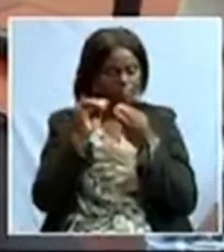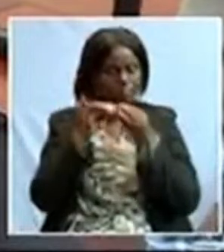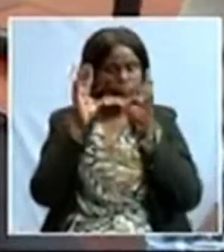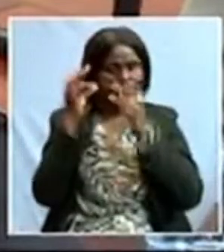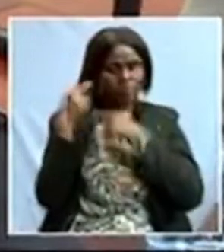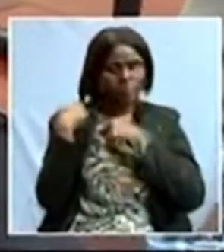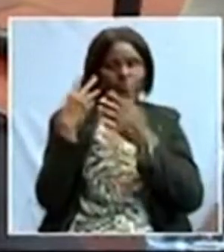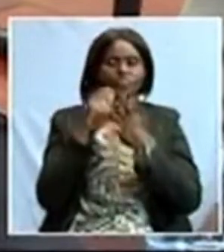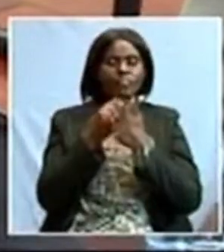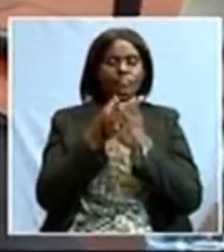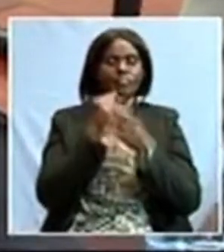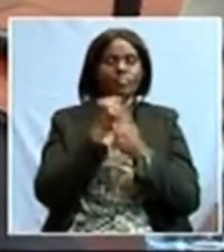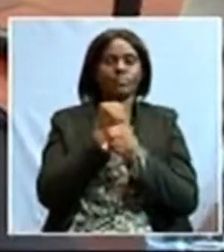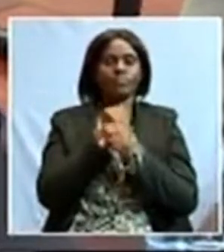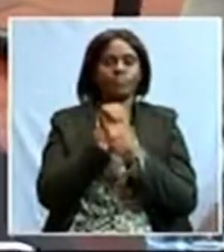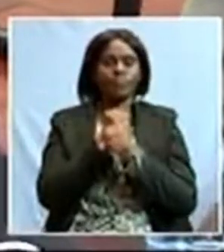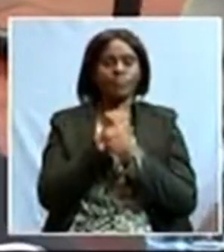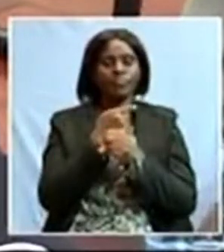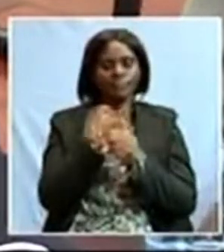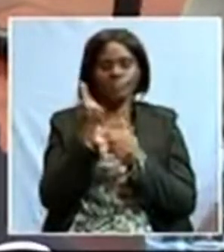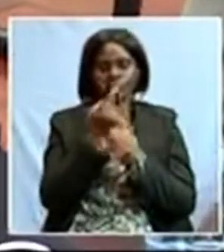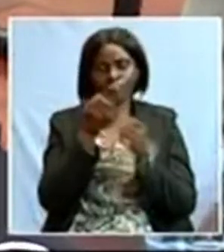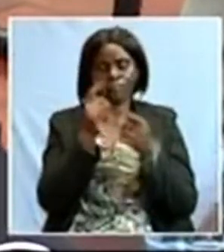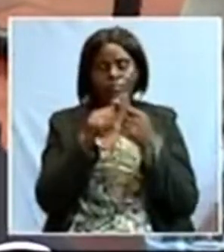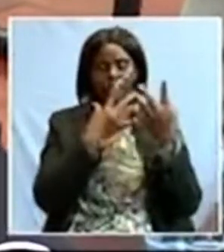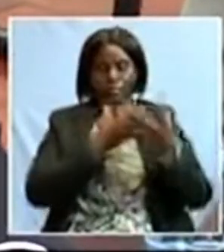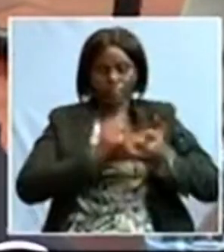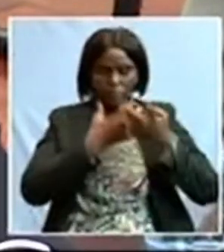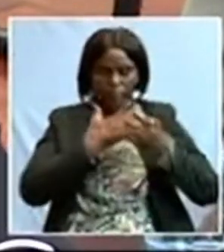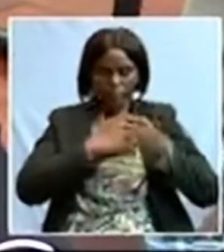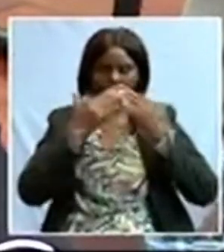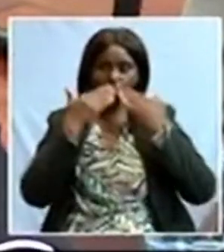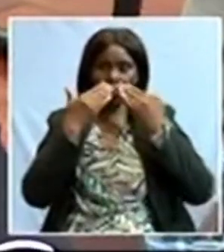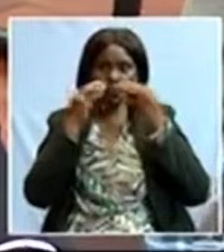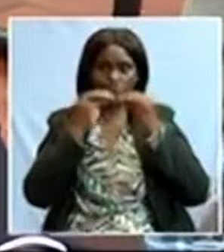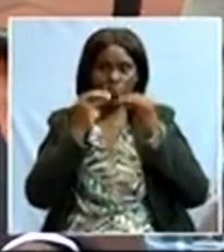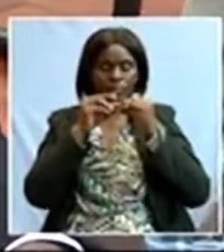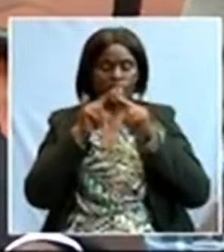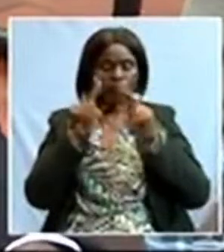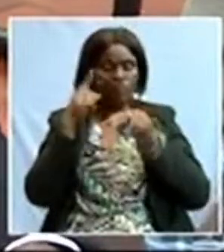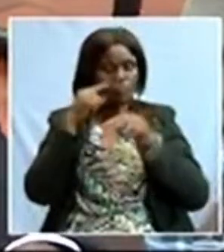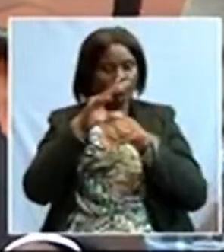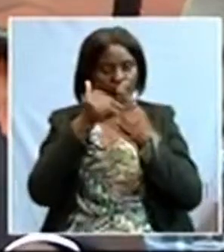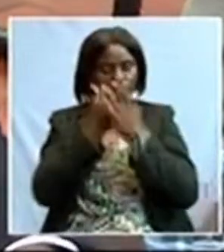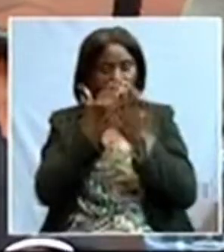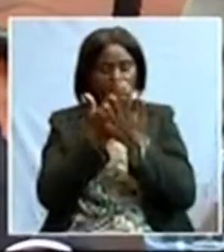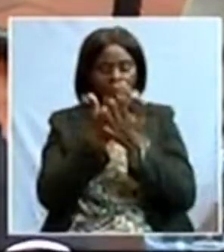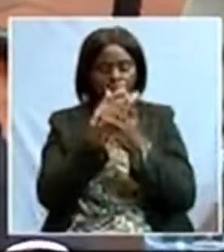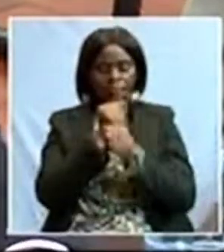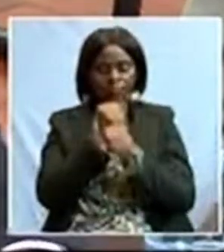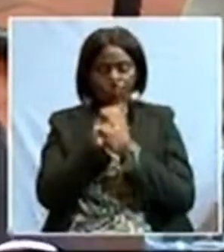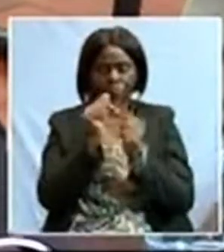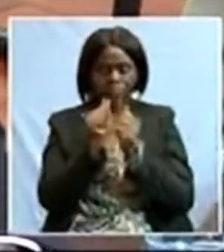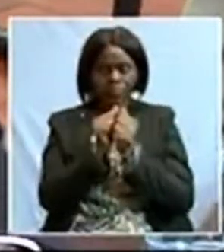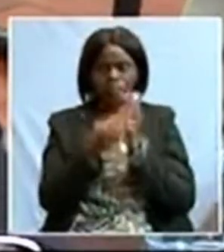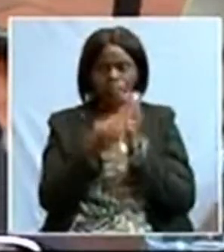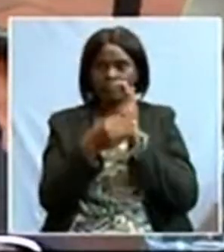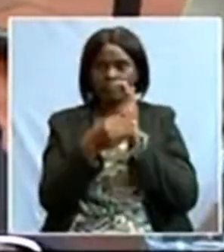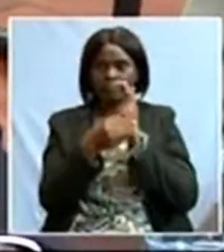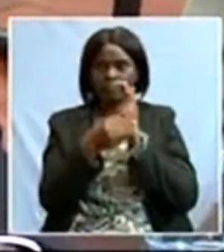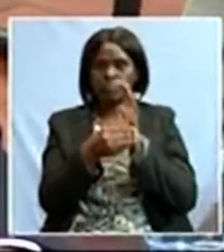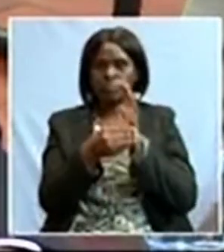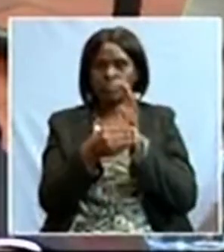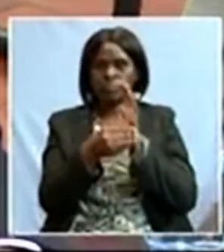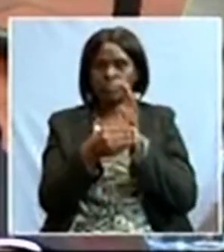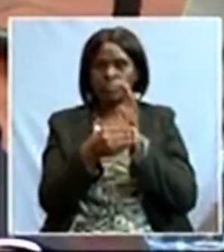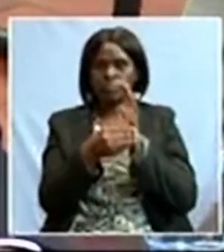accountability function. I would like to express my appreciation, Chair, for the recommendable works and usual guidance rendered by